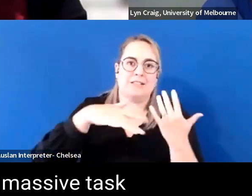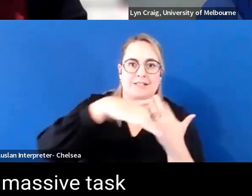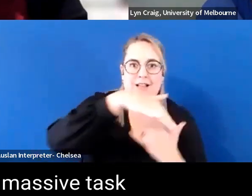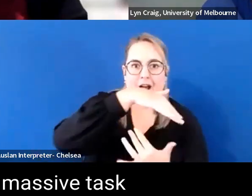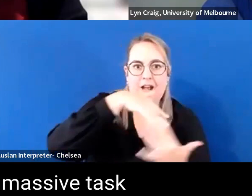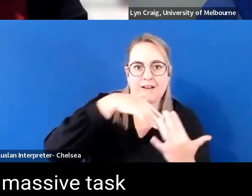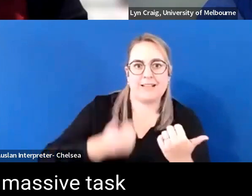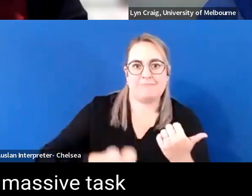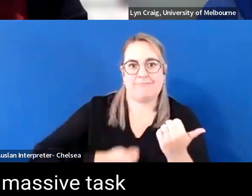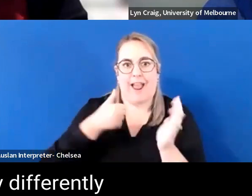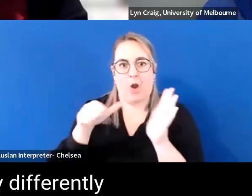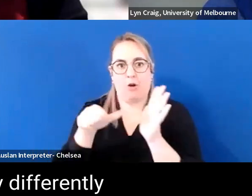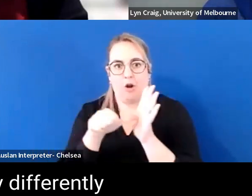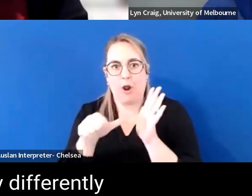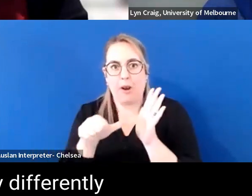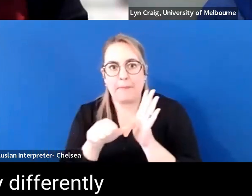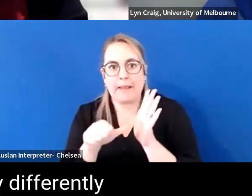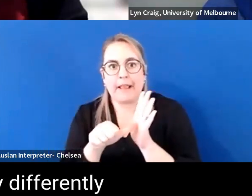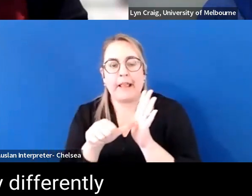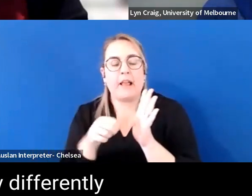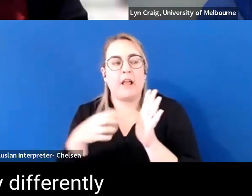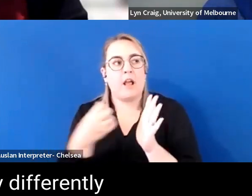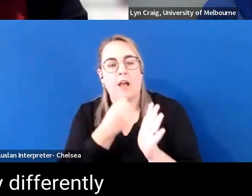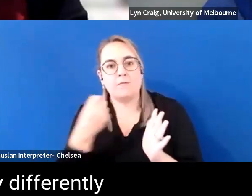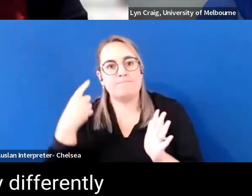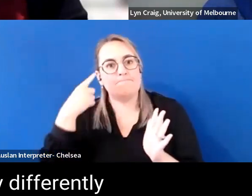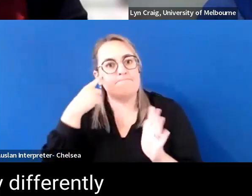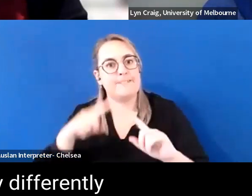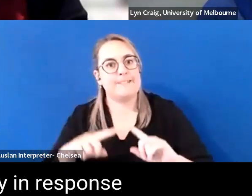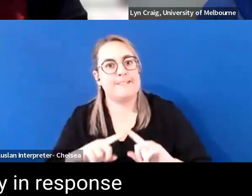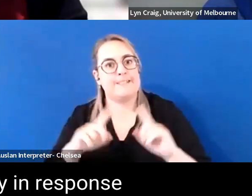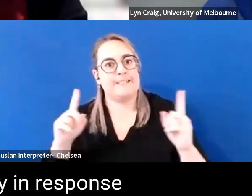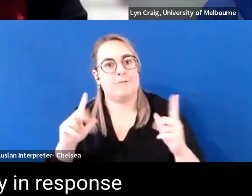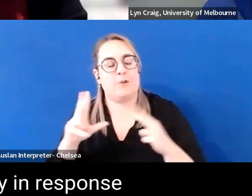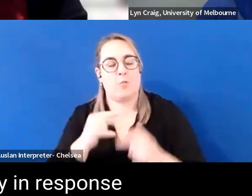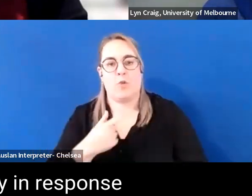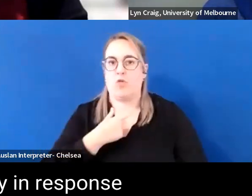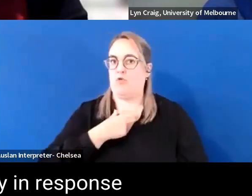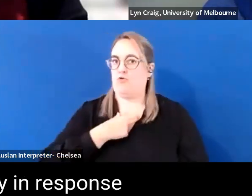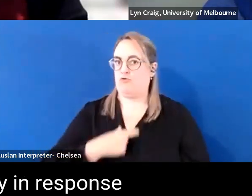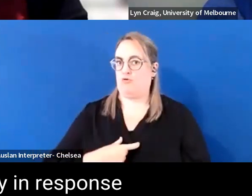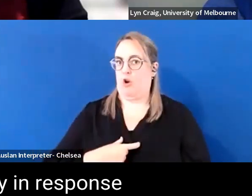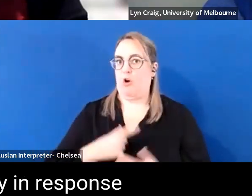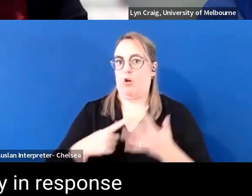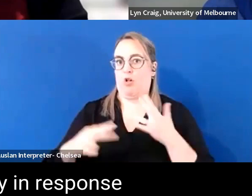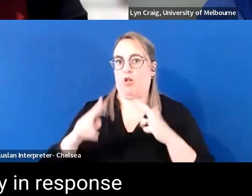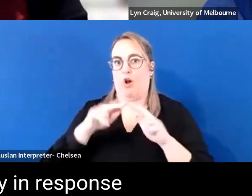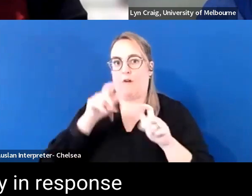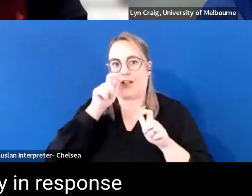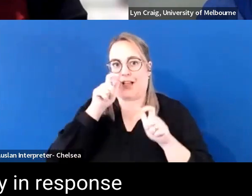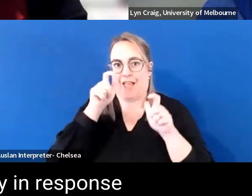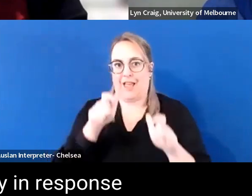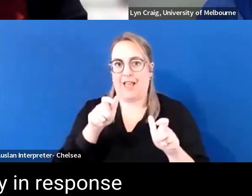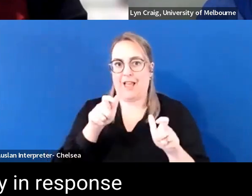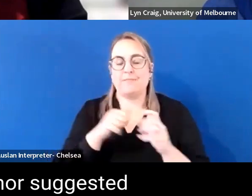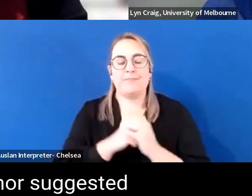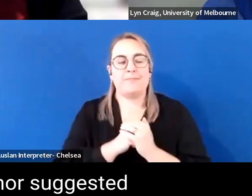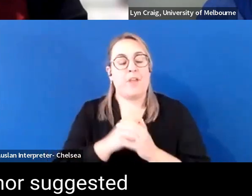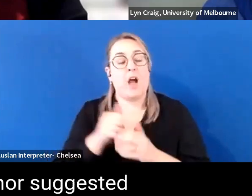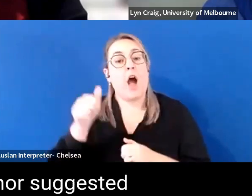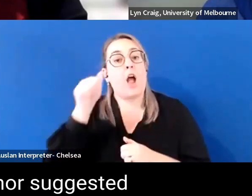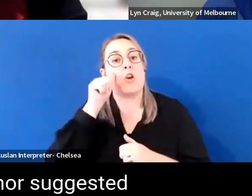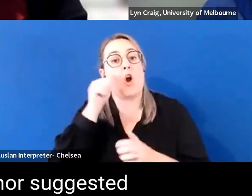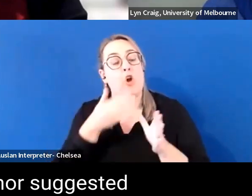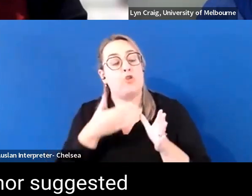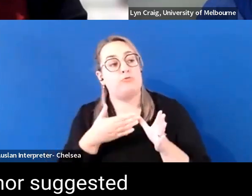task, and it involves us, thinking very differently about the role of care. I know recently, in response to the cost of living crisis, the